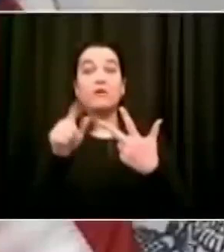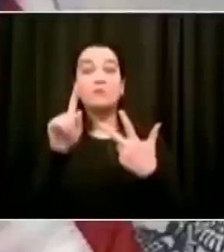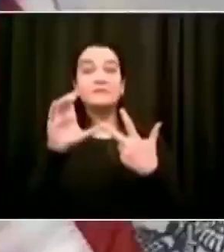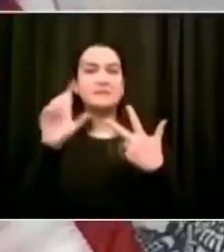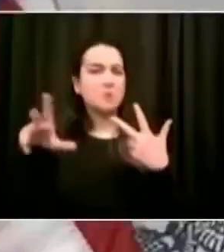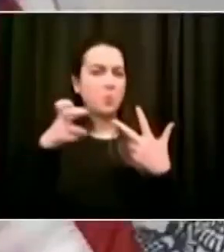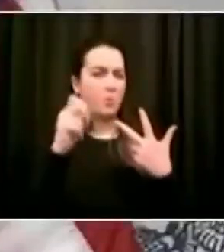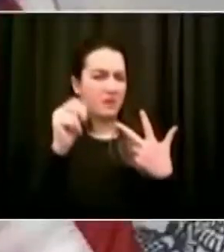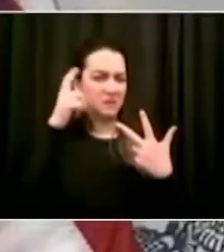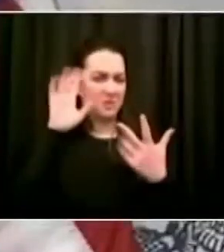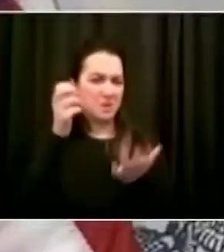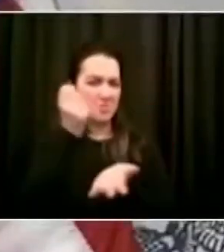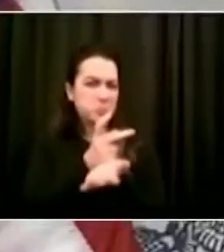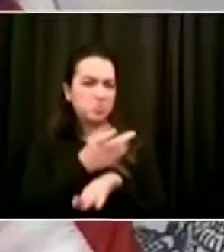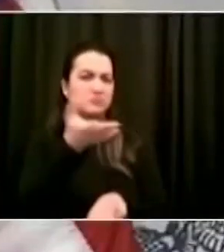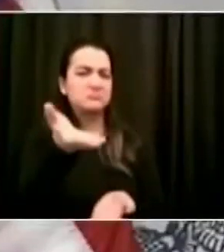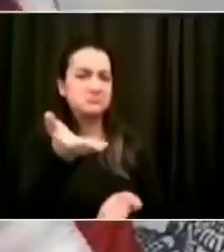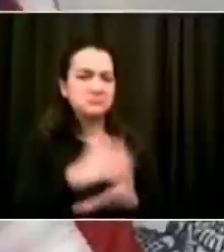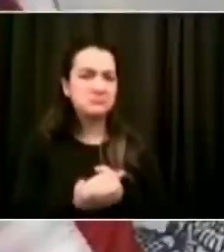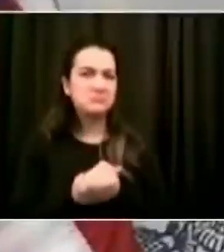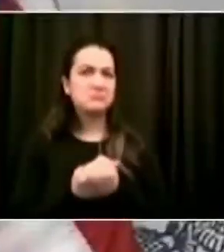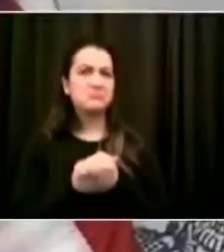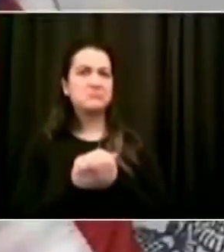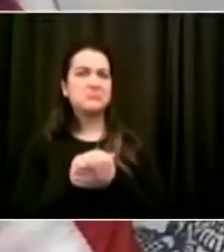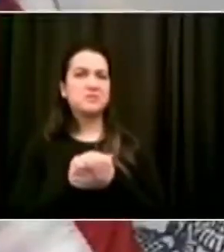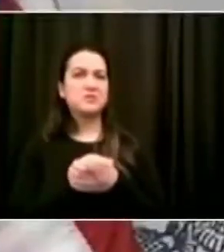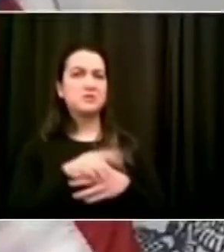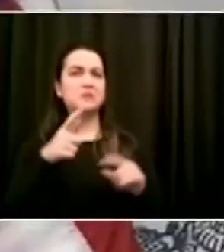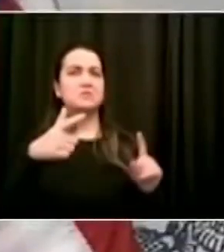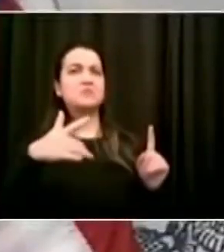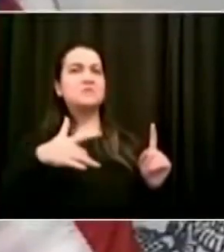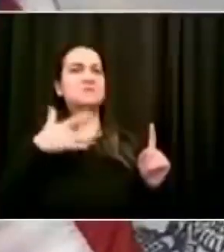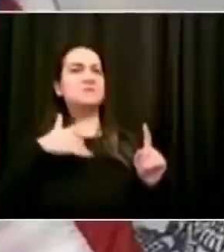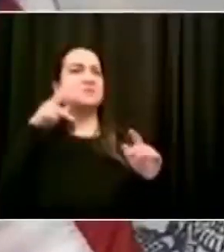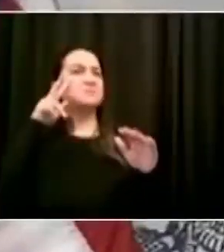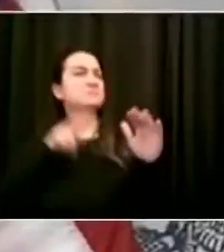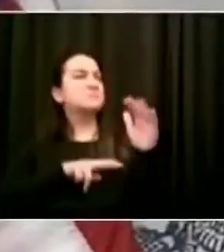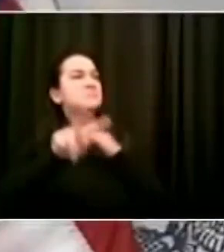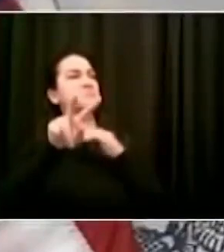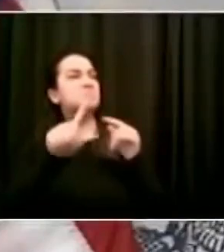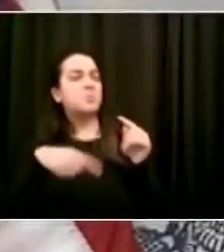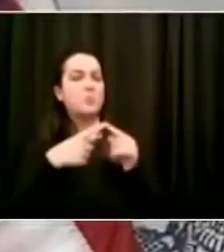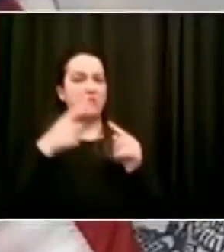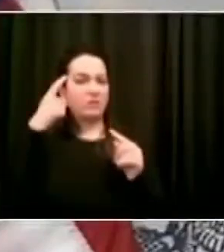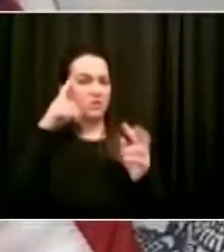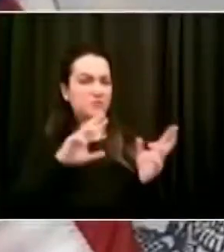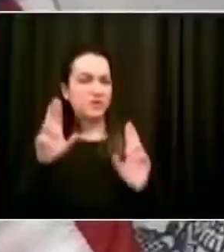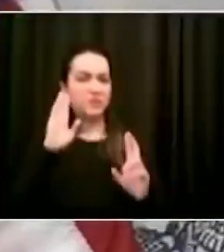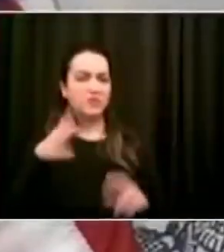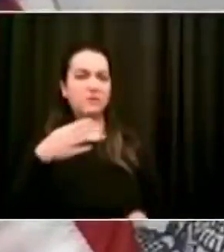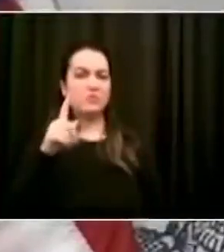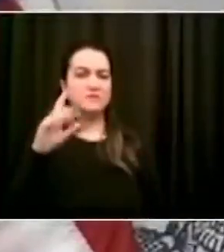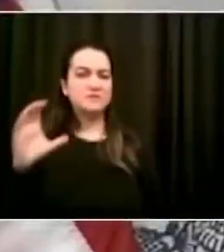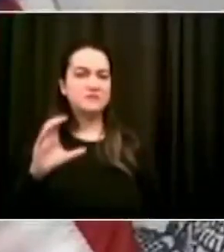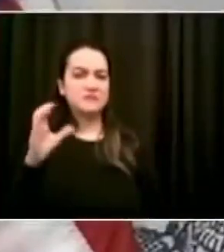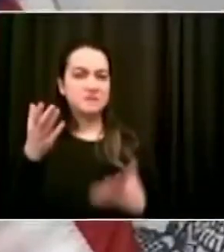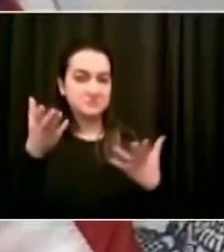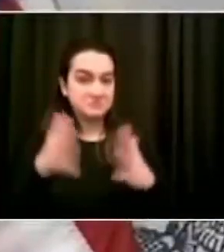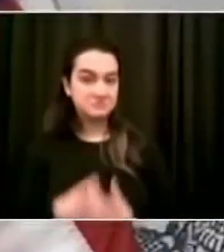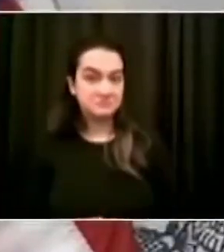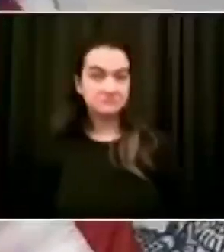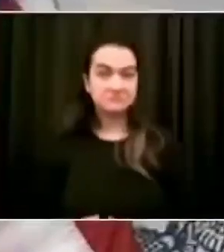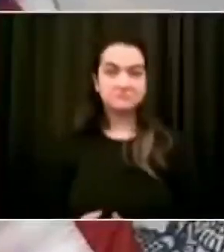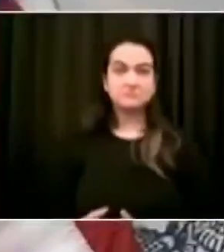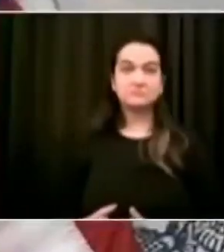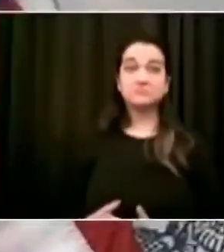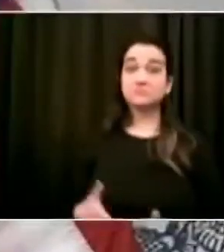How quickly could you anticipate moving to the next group of folks on this list? It's a really good question, and I want to say I do feel